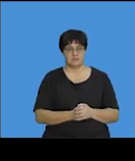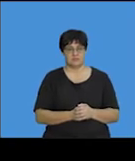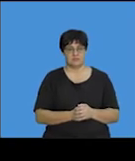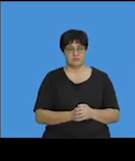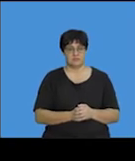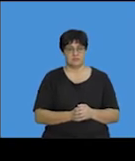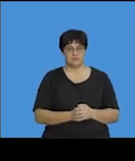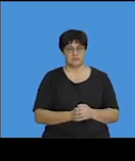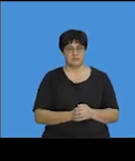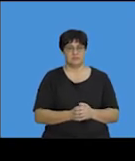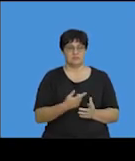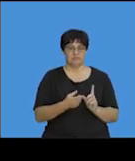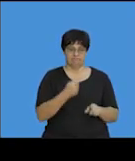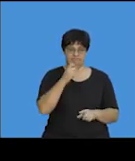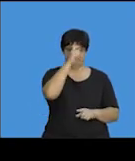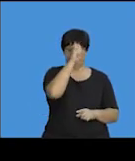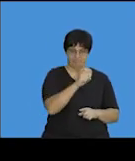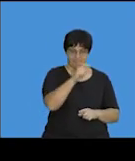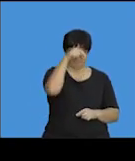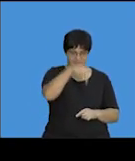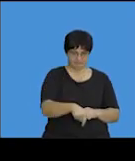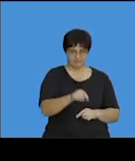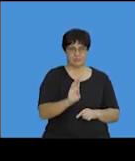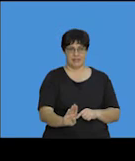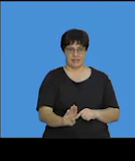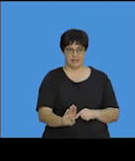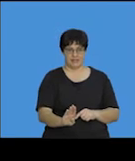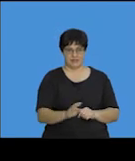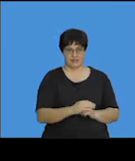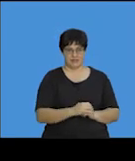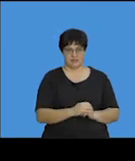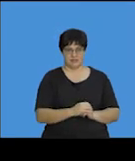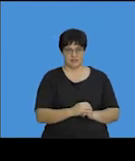So this, I'm working out. So I'm going to go from X to B.